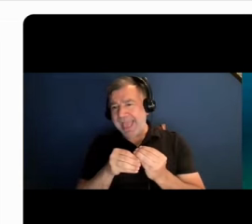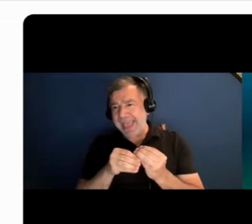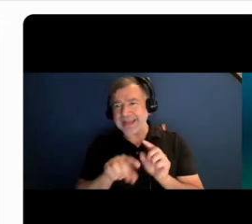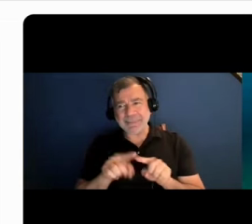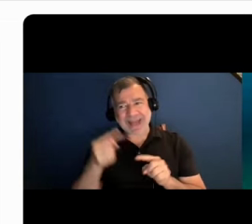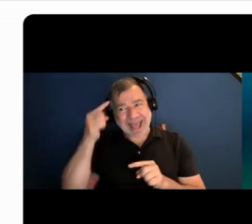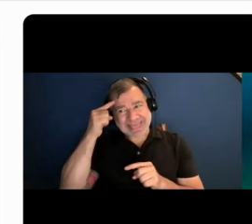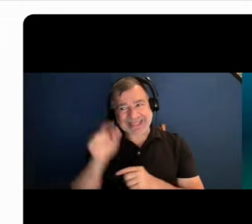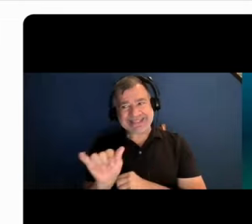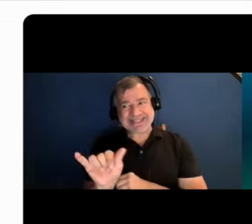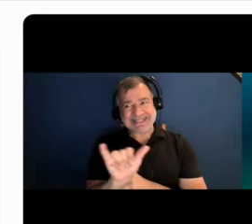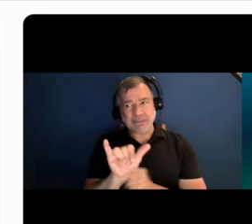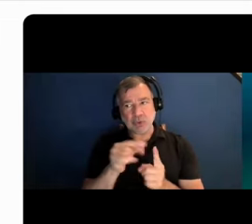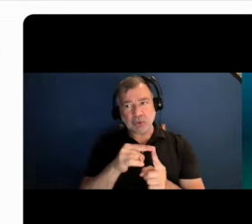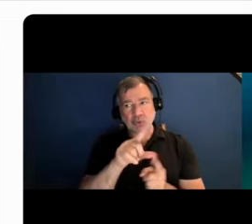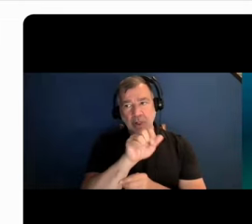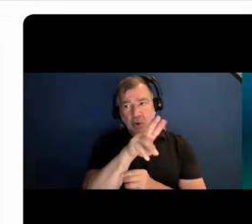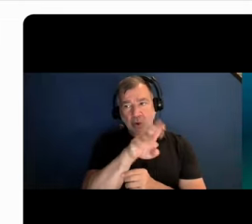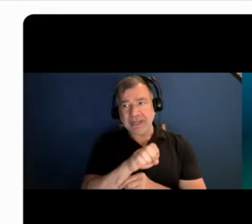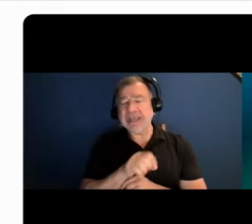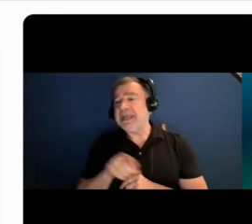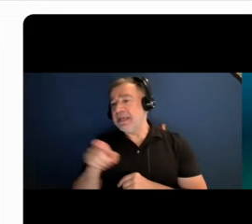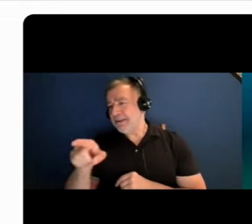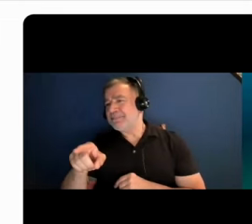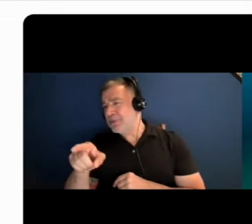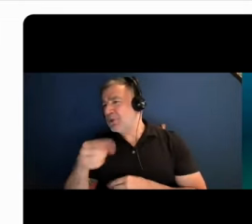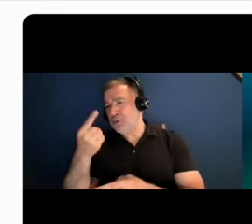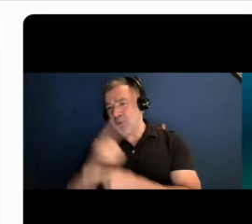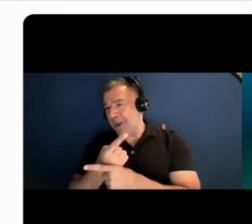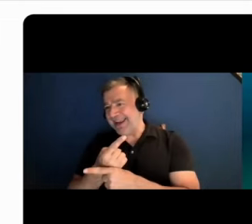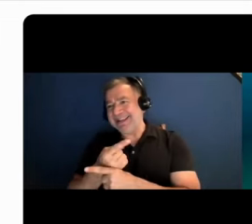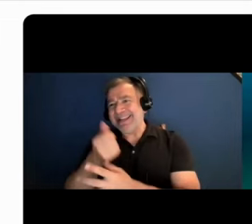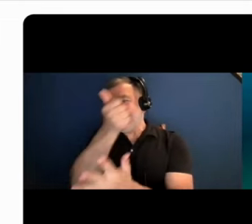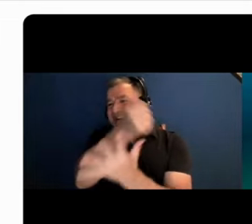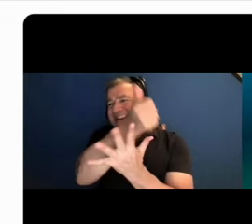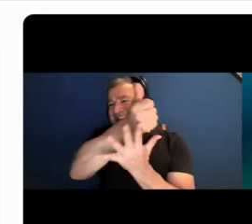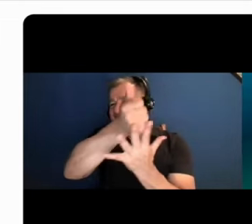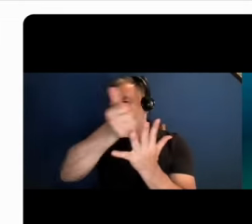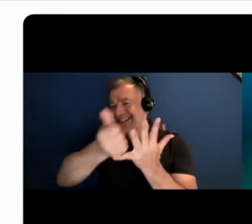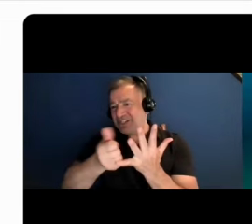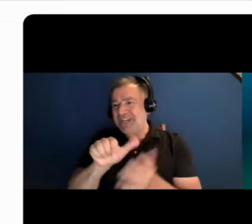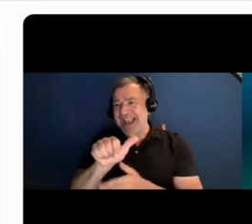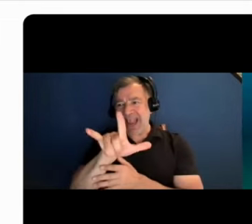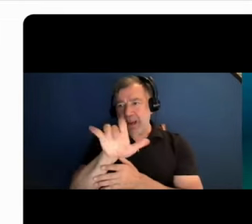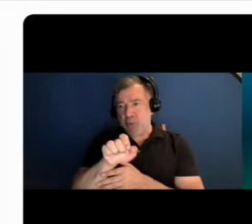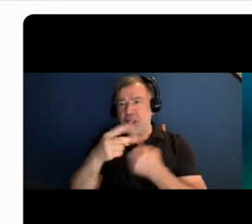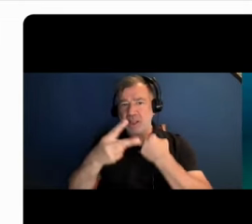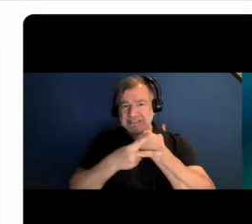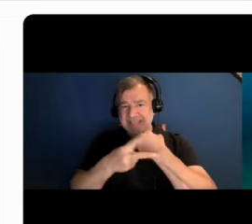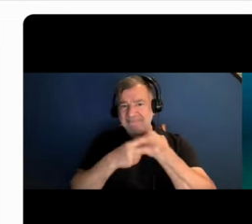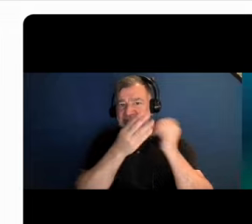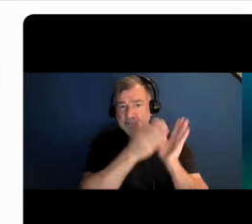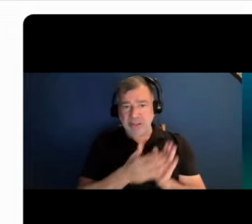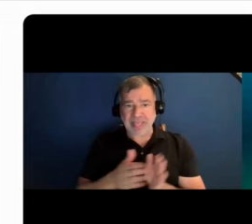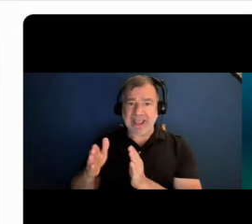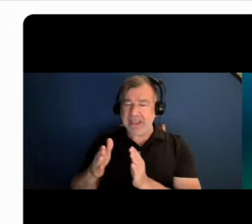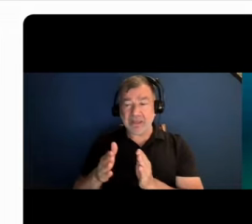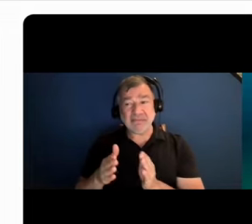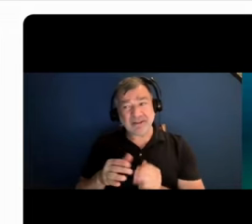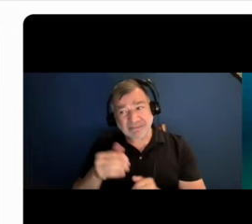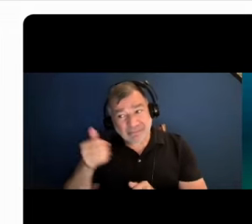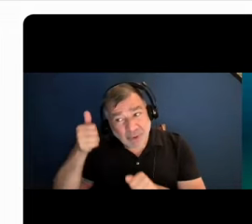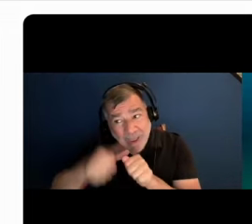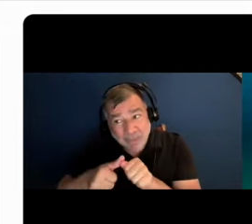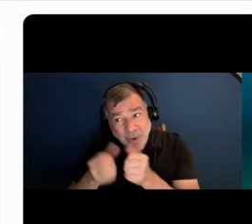love to hear from her as well. As Jody, you're right. Each ABLE savings plan, and again, many states